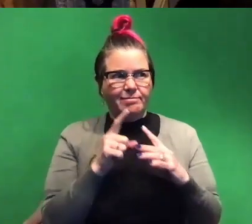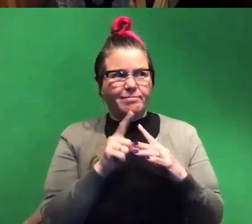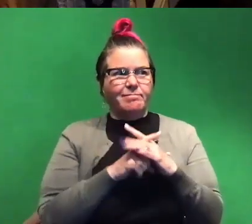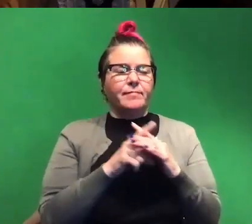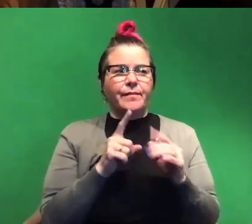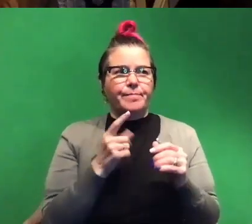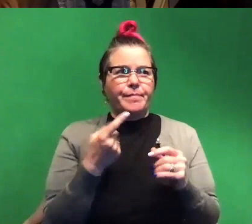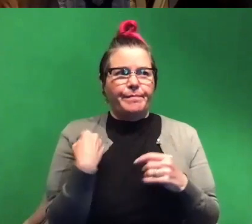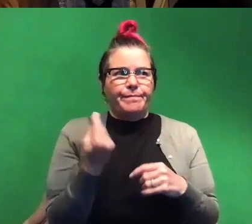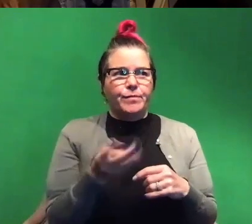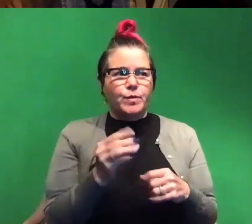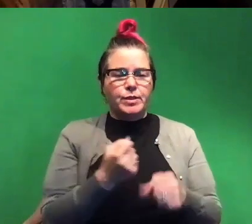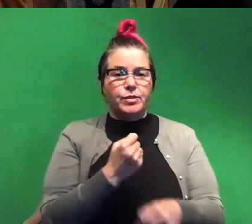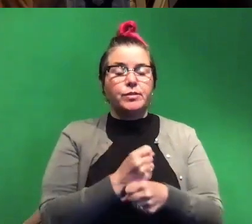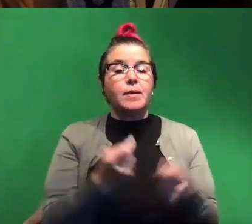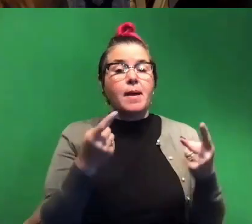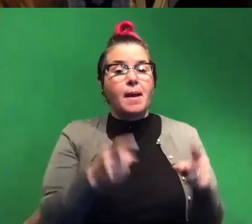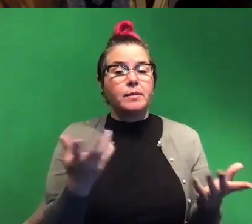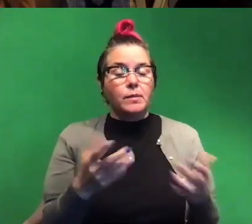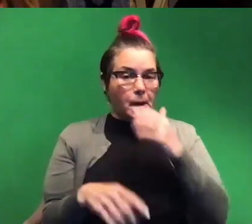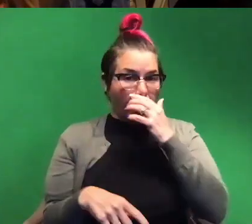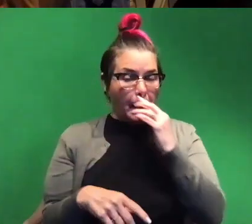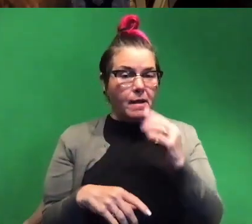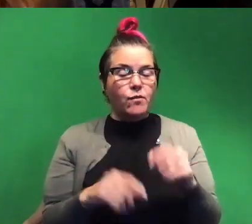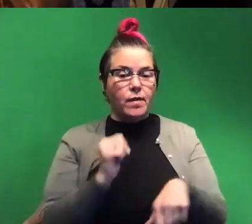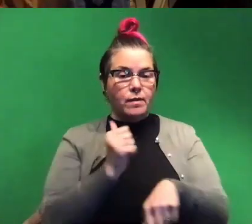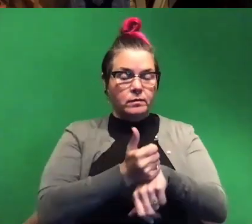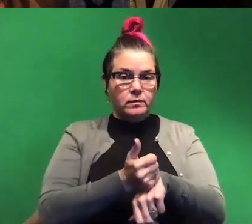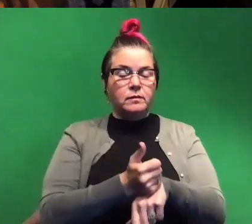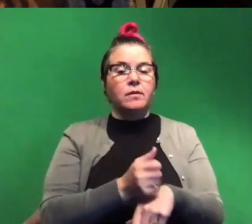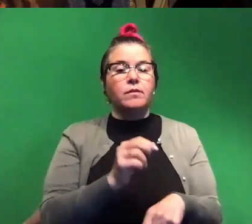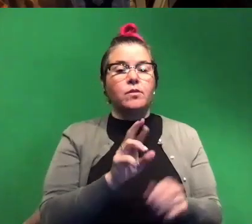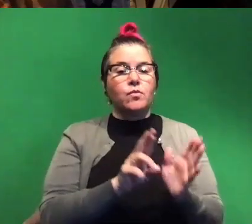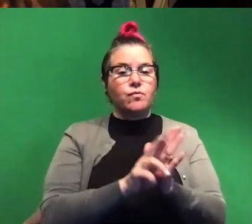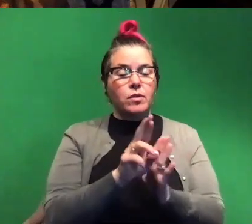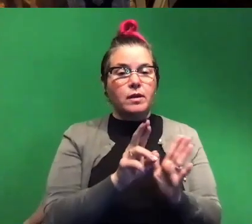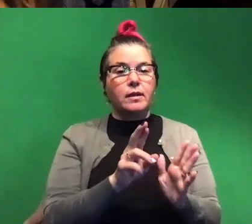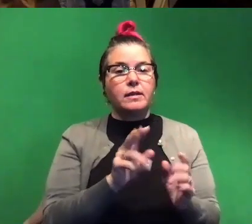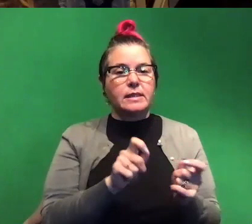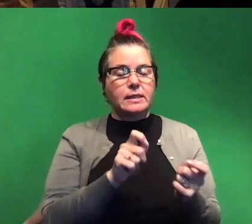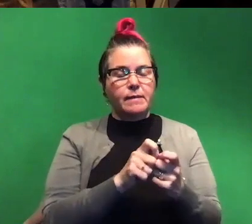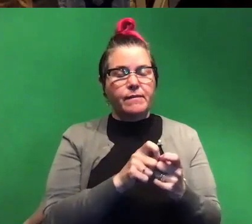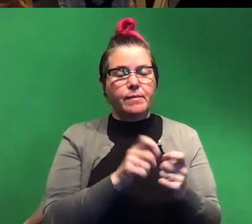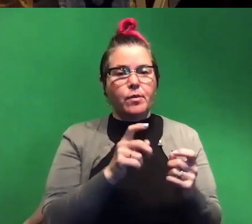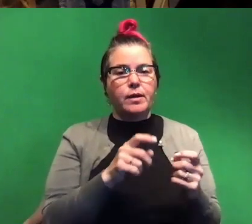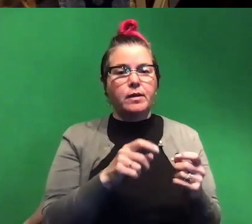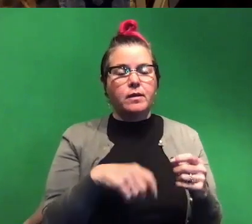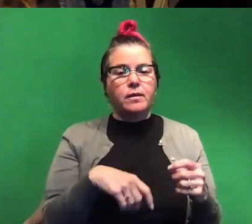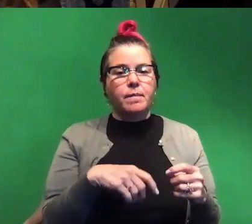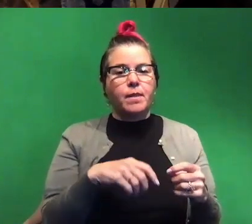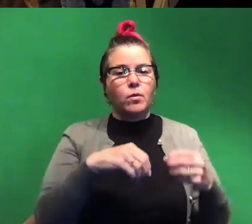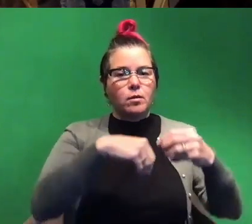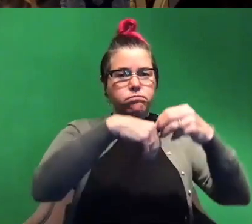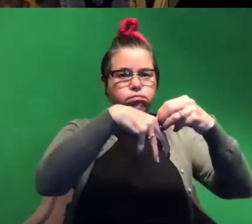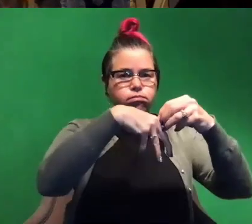years. And so what happens is, for the staging, the rocket at a certain point will decide to drop off